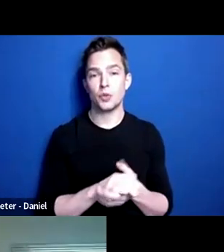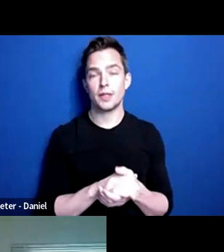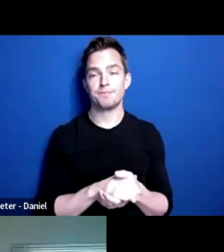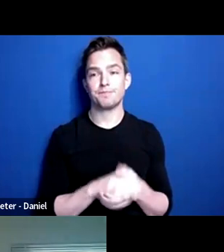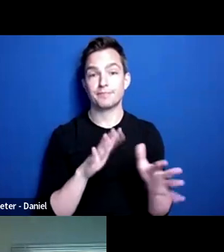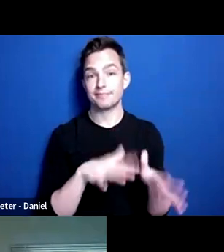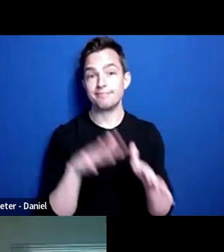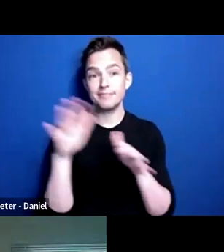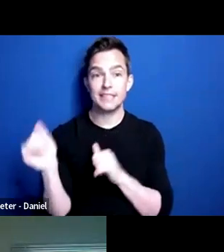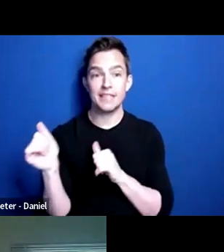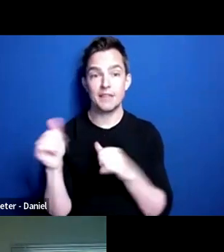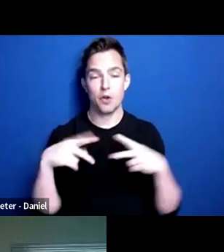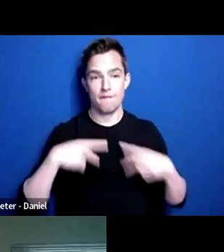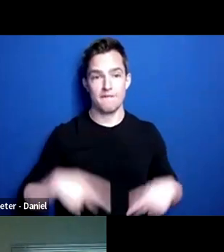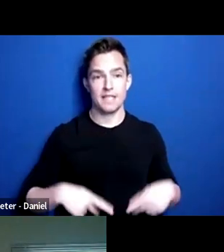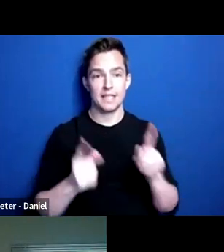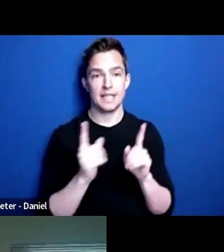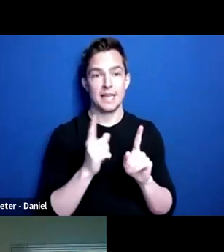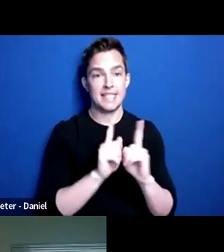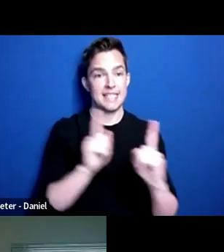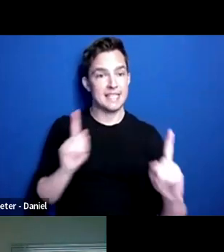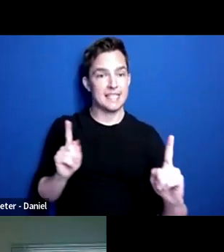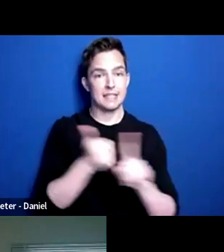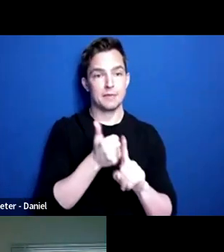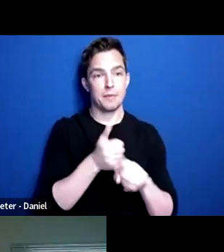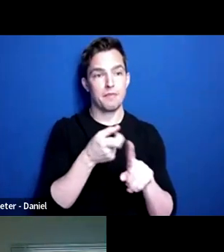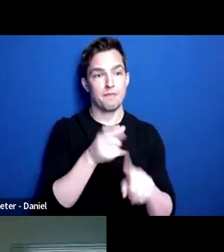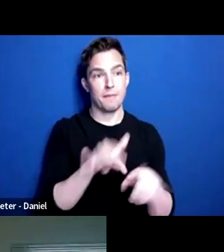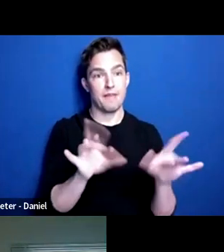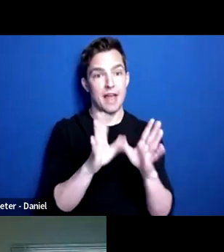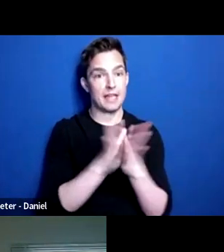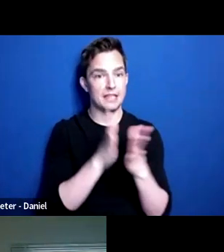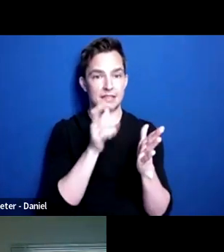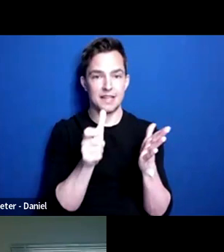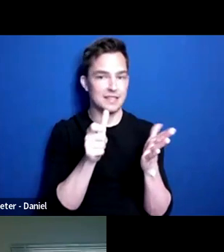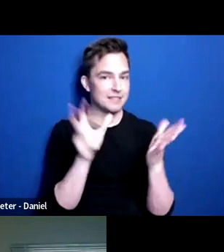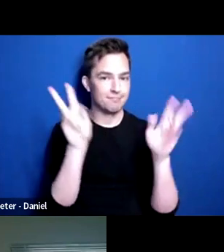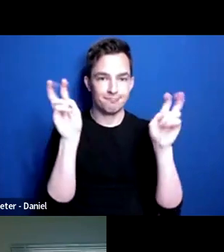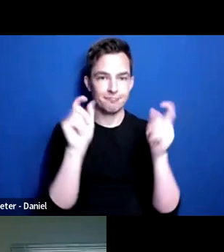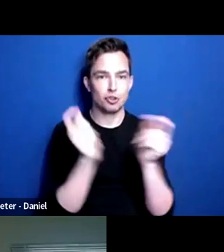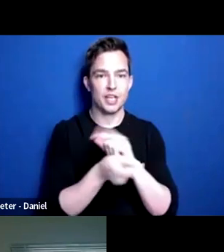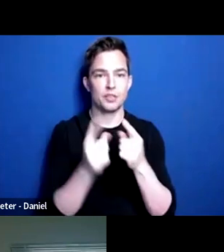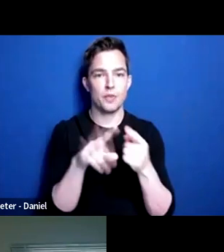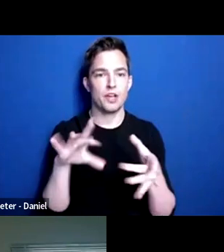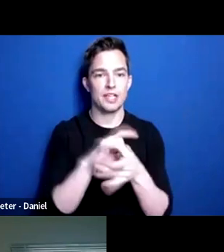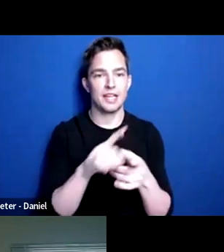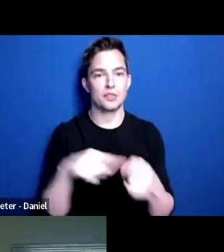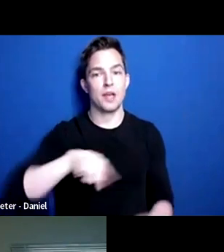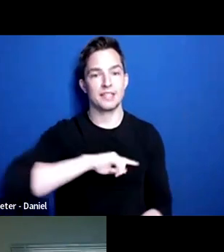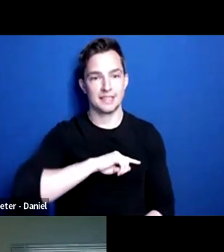leaving or physically distancing themselves from the violence doesn't necessarily change once they're connected to